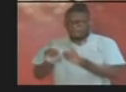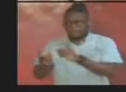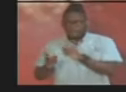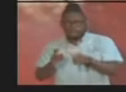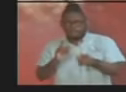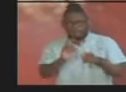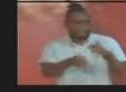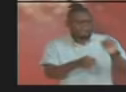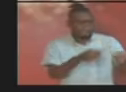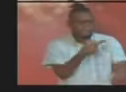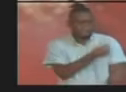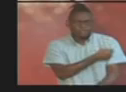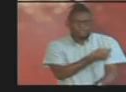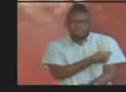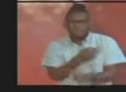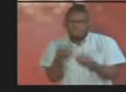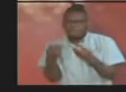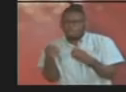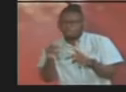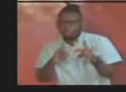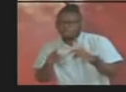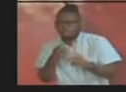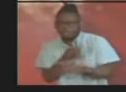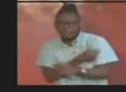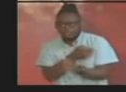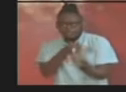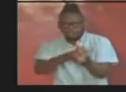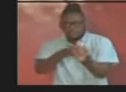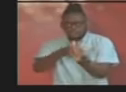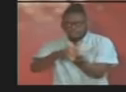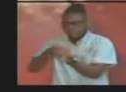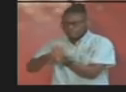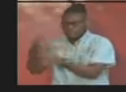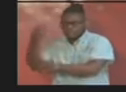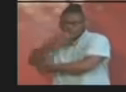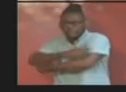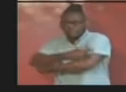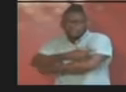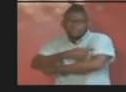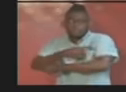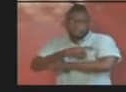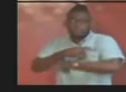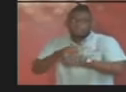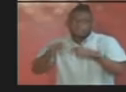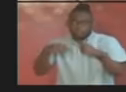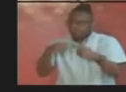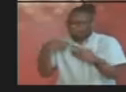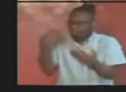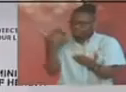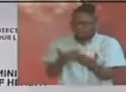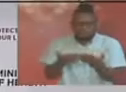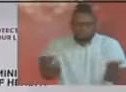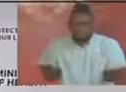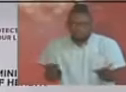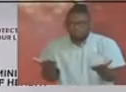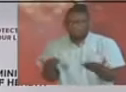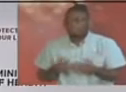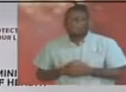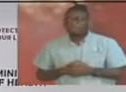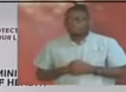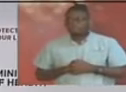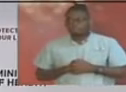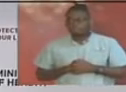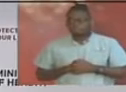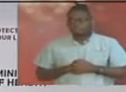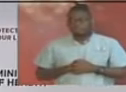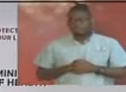many people would be vaccinated per day when it really gets going? Thank you. So again,